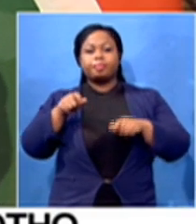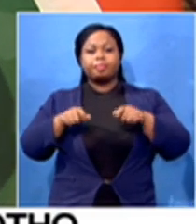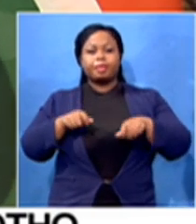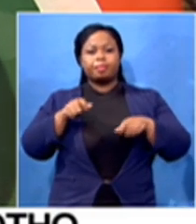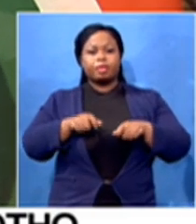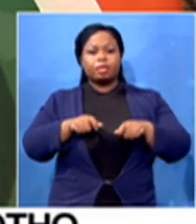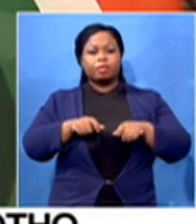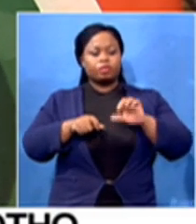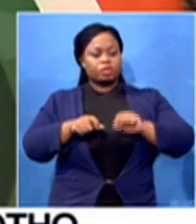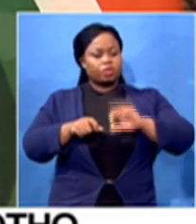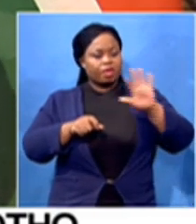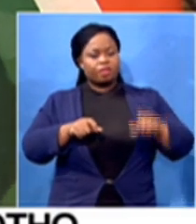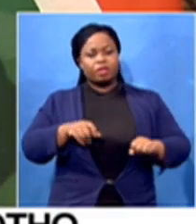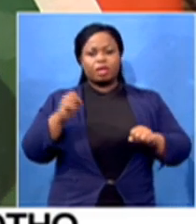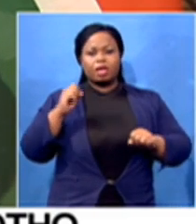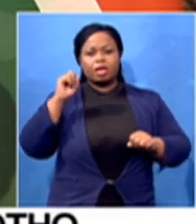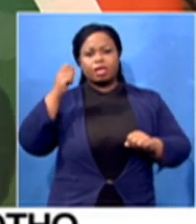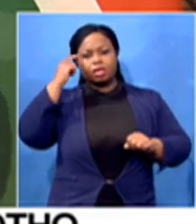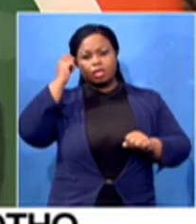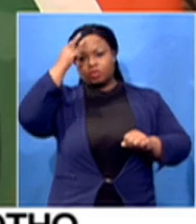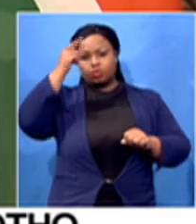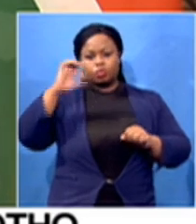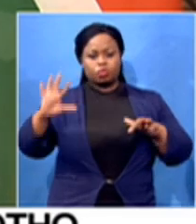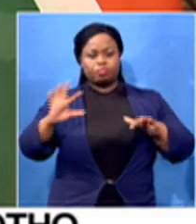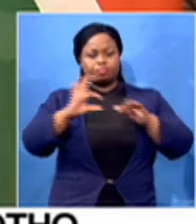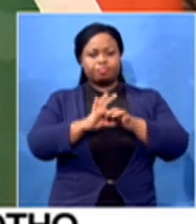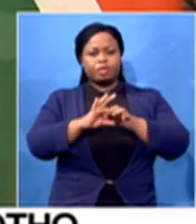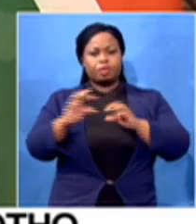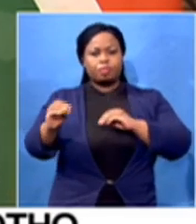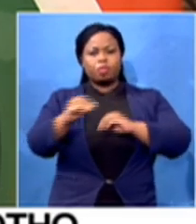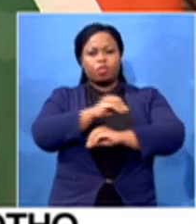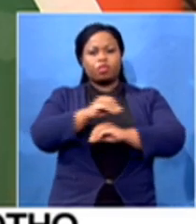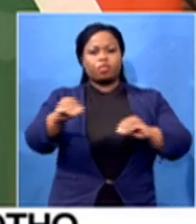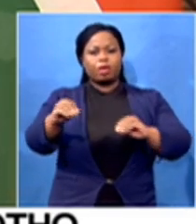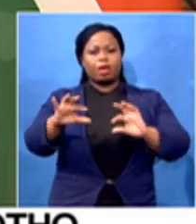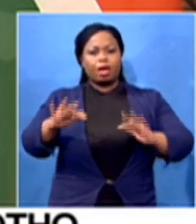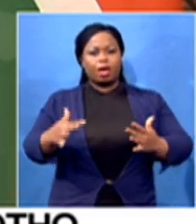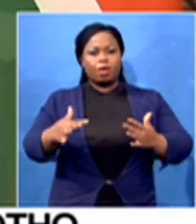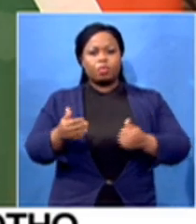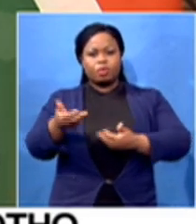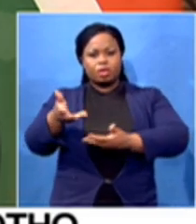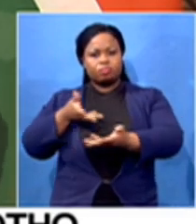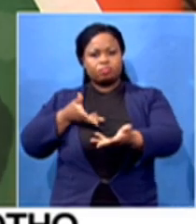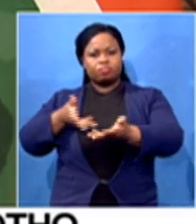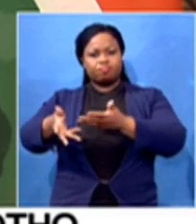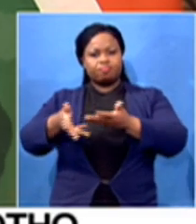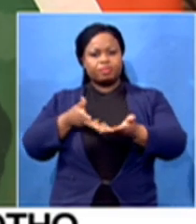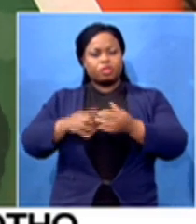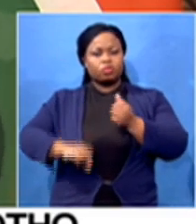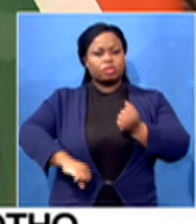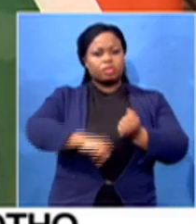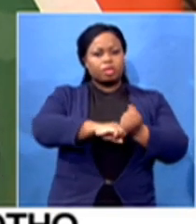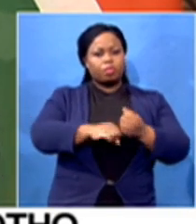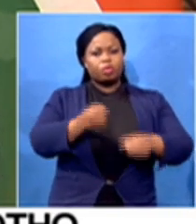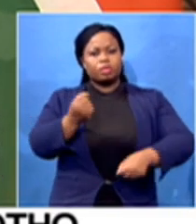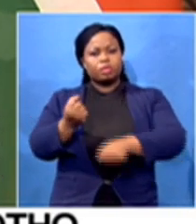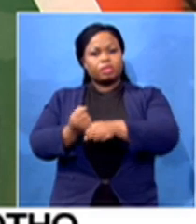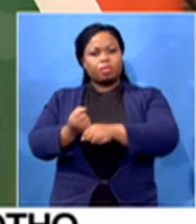and Lesotho, and how we should find ways of supporting each country's